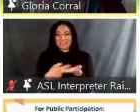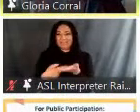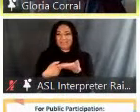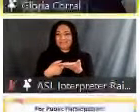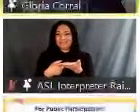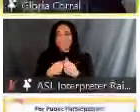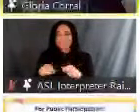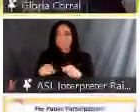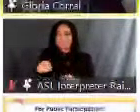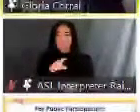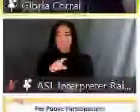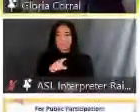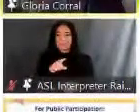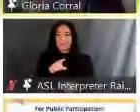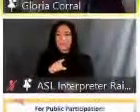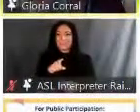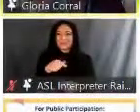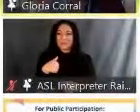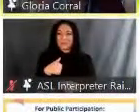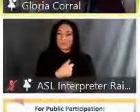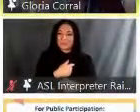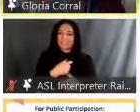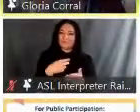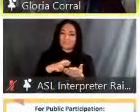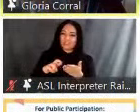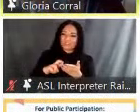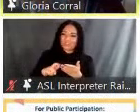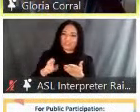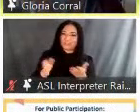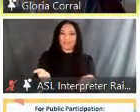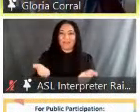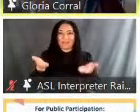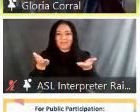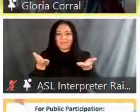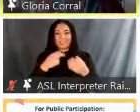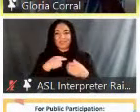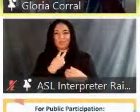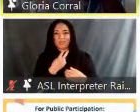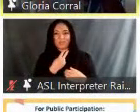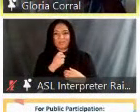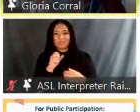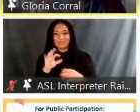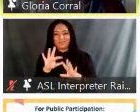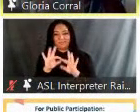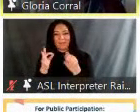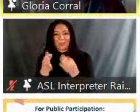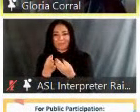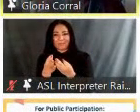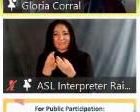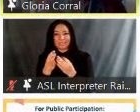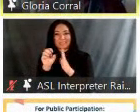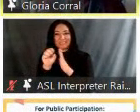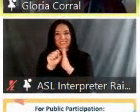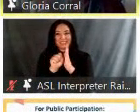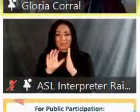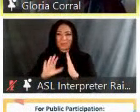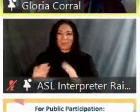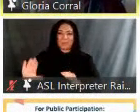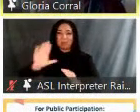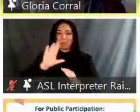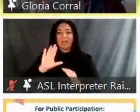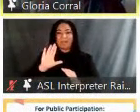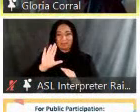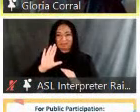as we do research and elevate the voices of families as the statewide initiative to advance